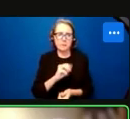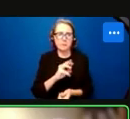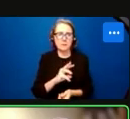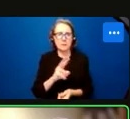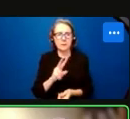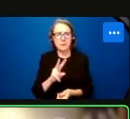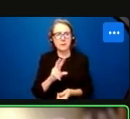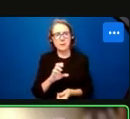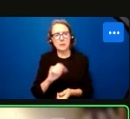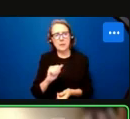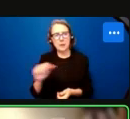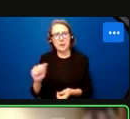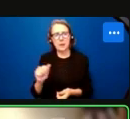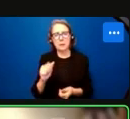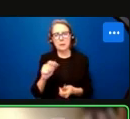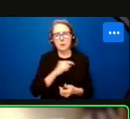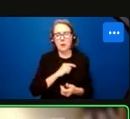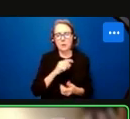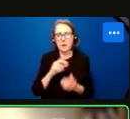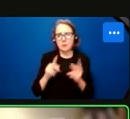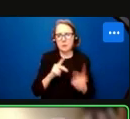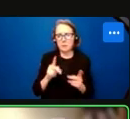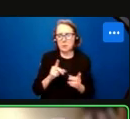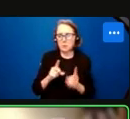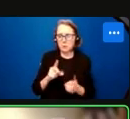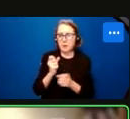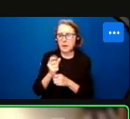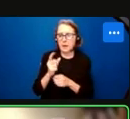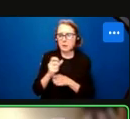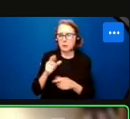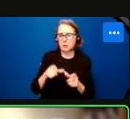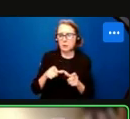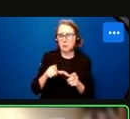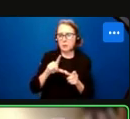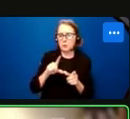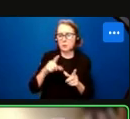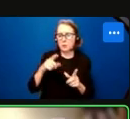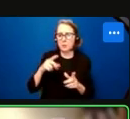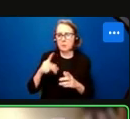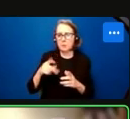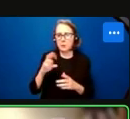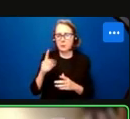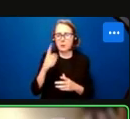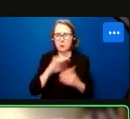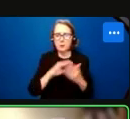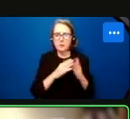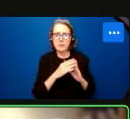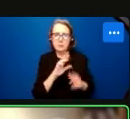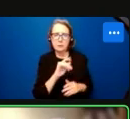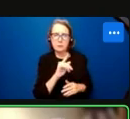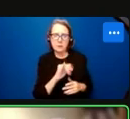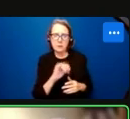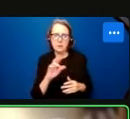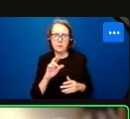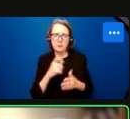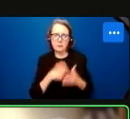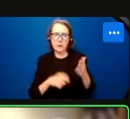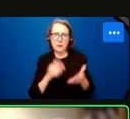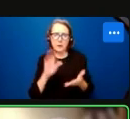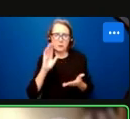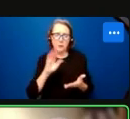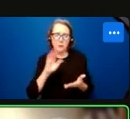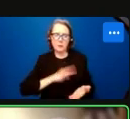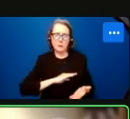to qualify residents during the annual renewal period for the city's utility rate relief program. Both